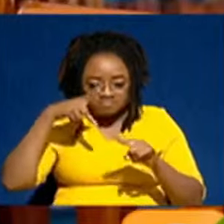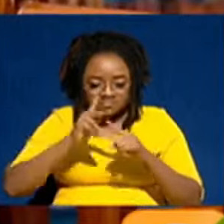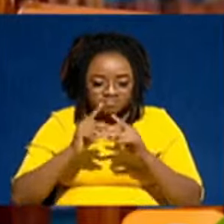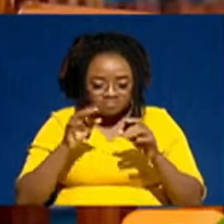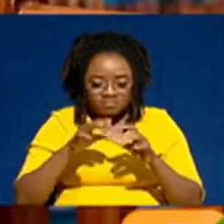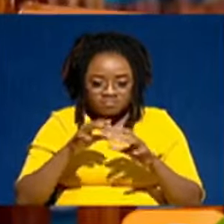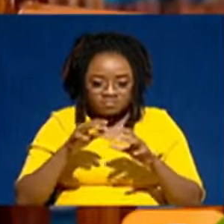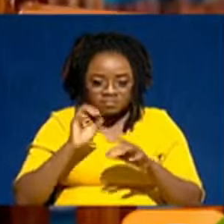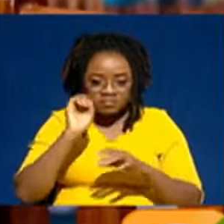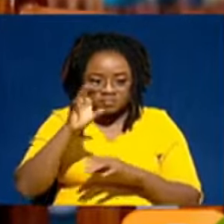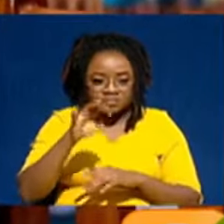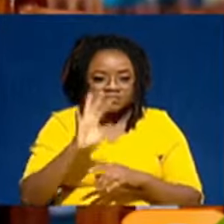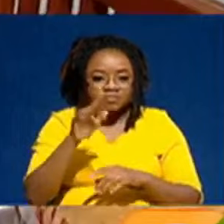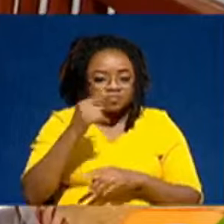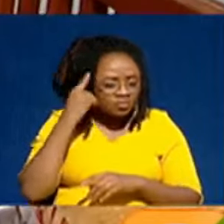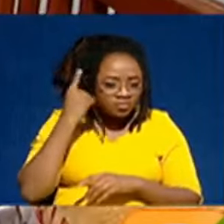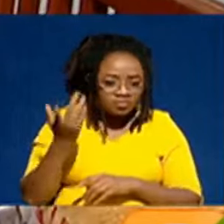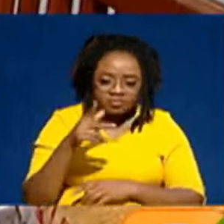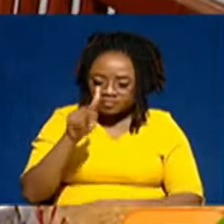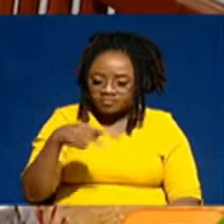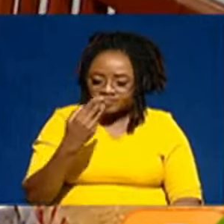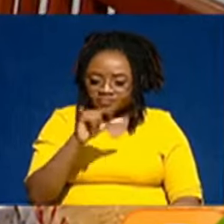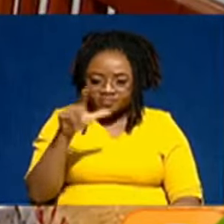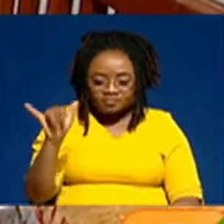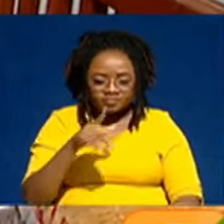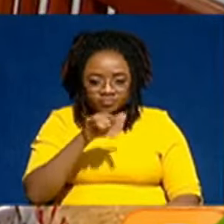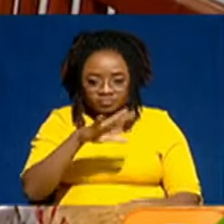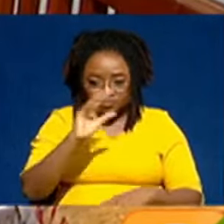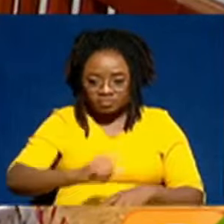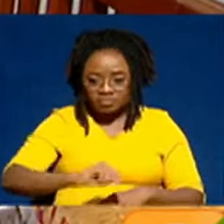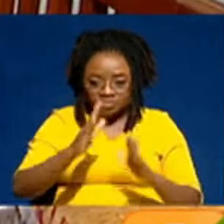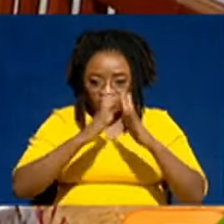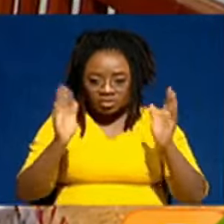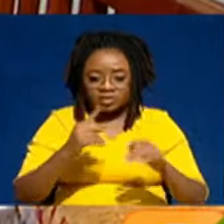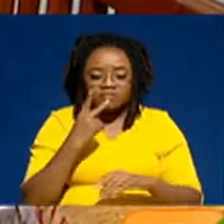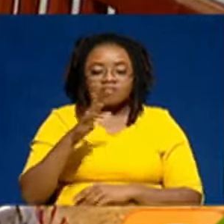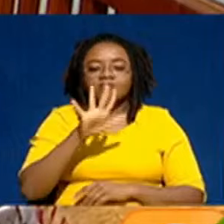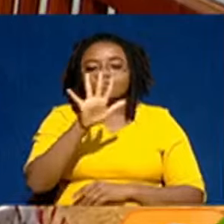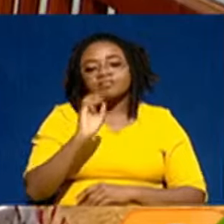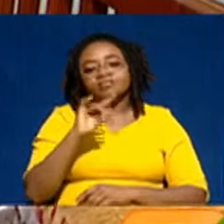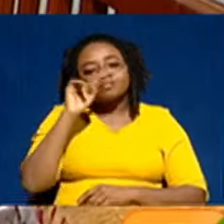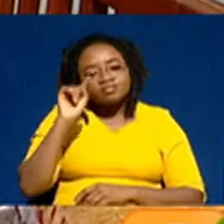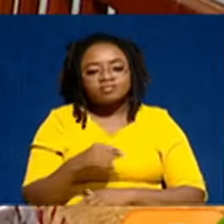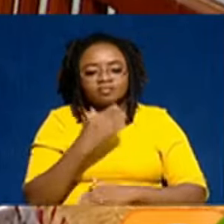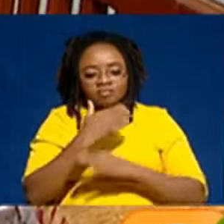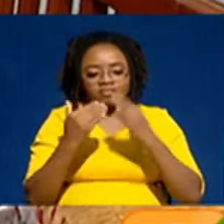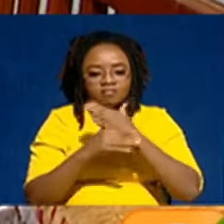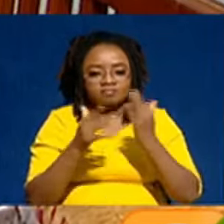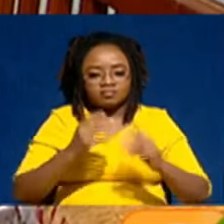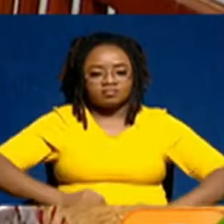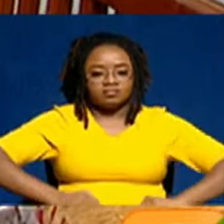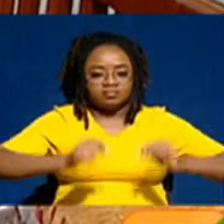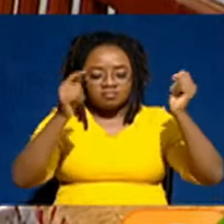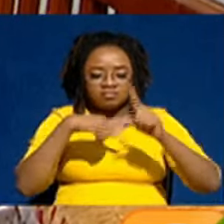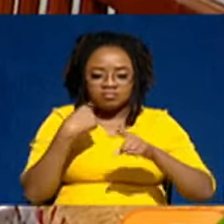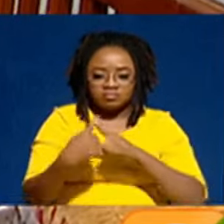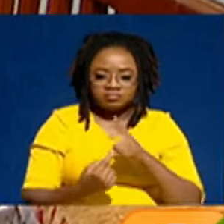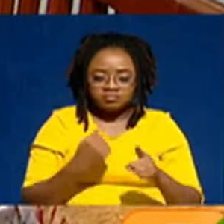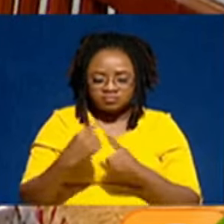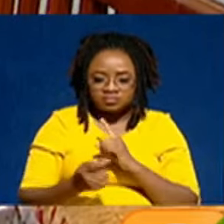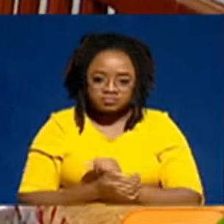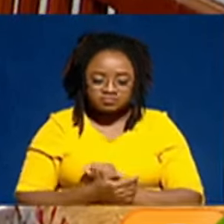Speaking of affordable housing, Philip, what do you think? Can it work? 250,000 units a year? You know,